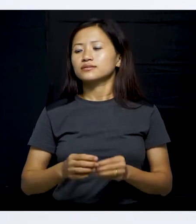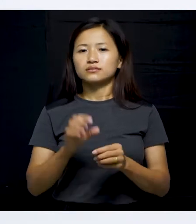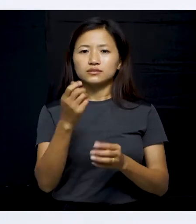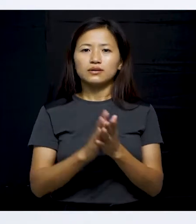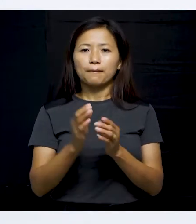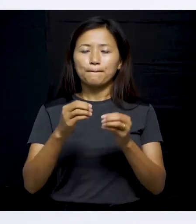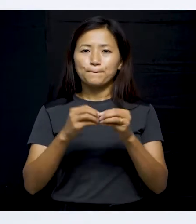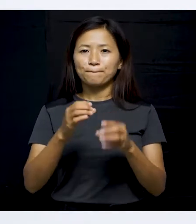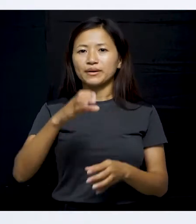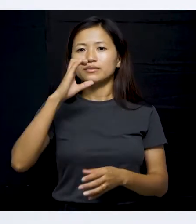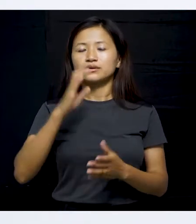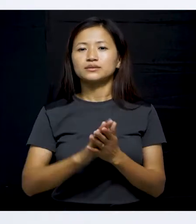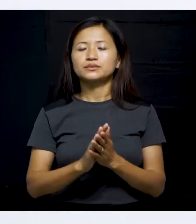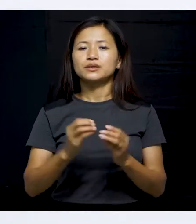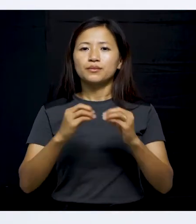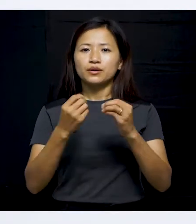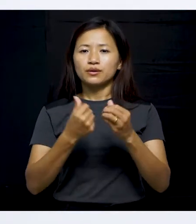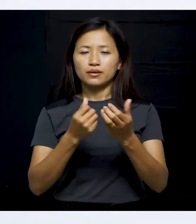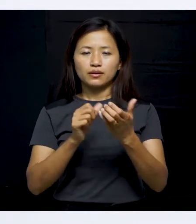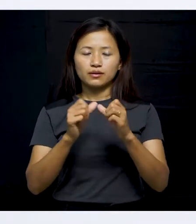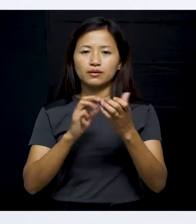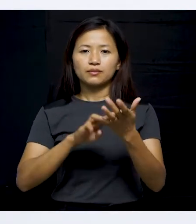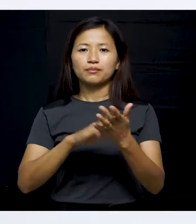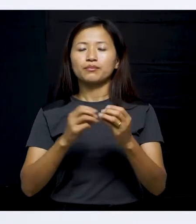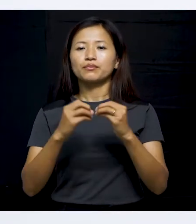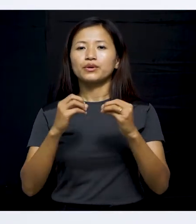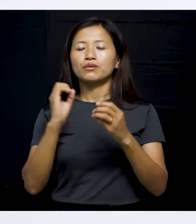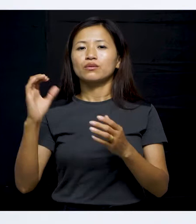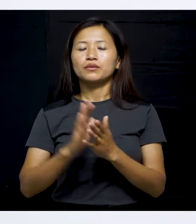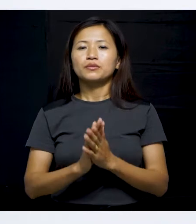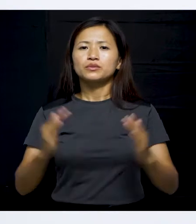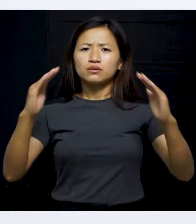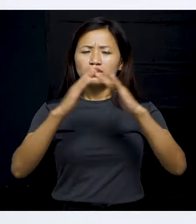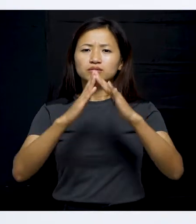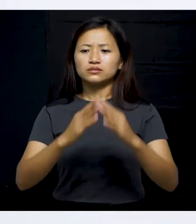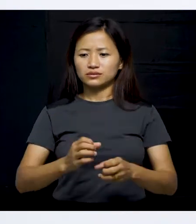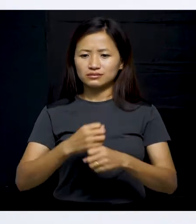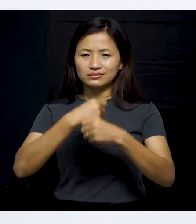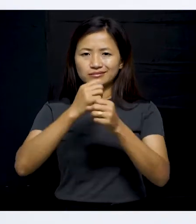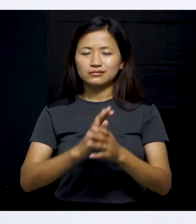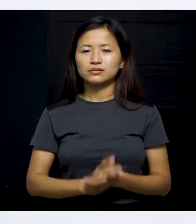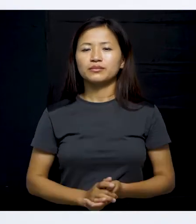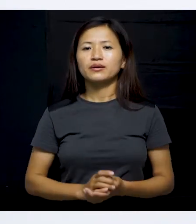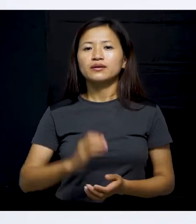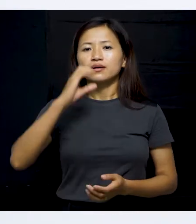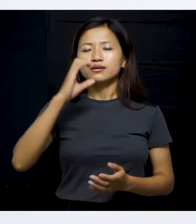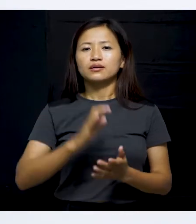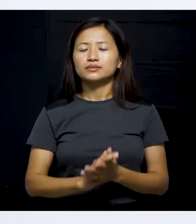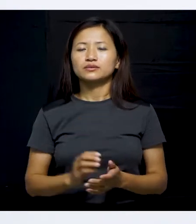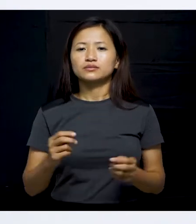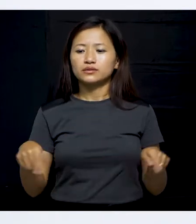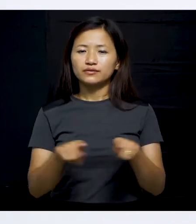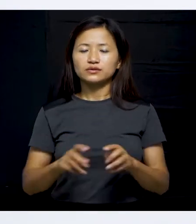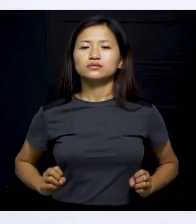cups, the bamboo plates, and also they can make their bamboo houses, right? So such techniques and skills, everything